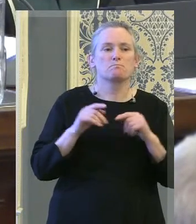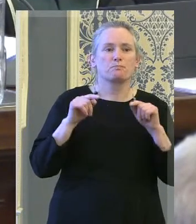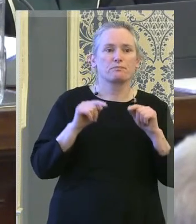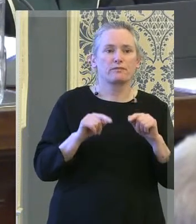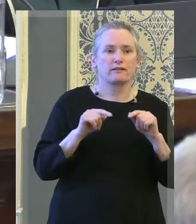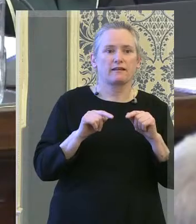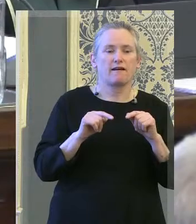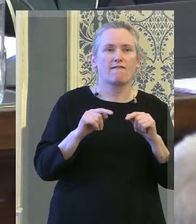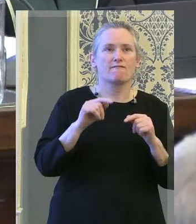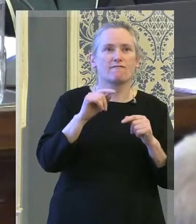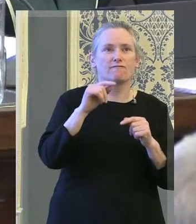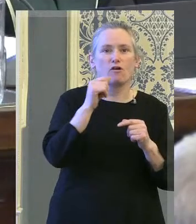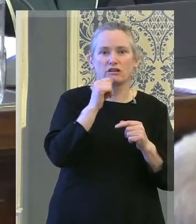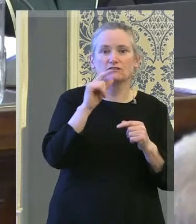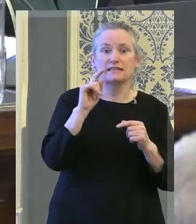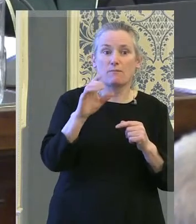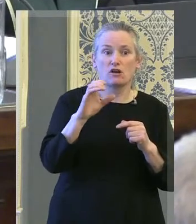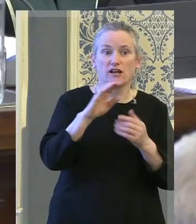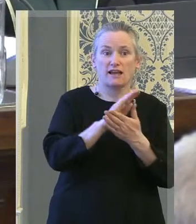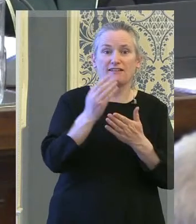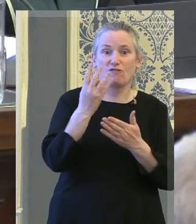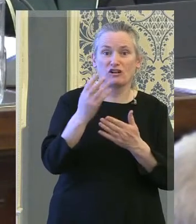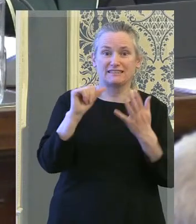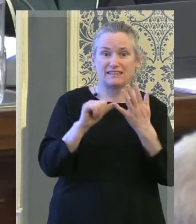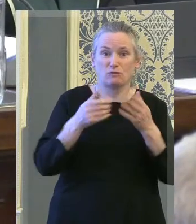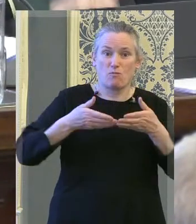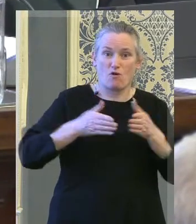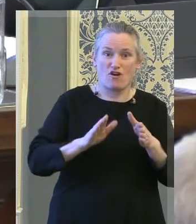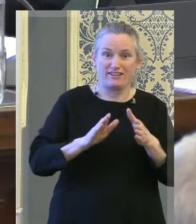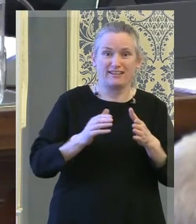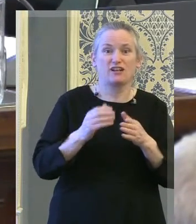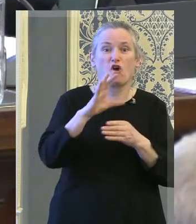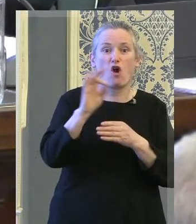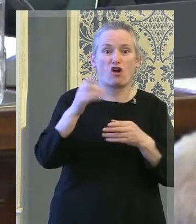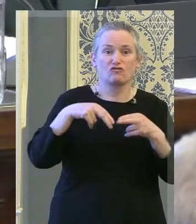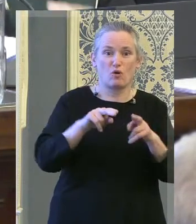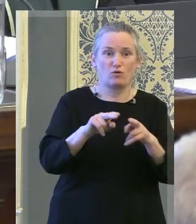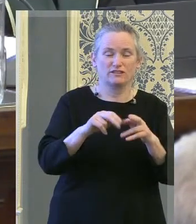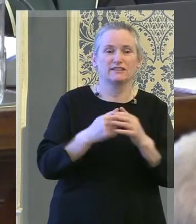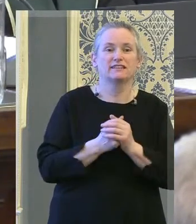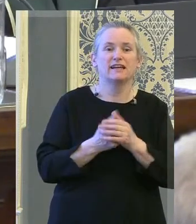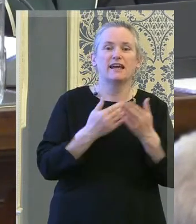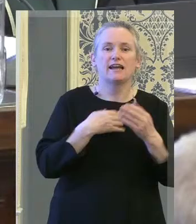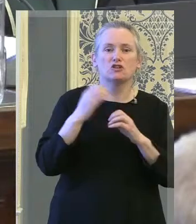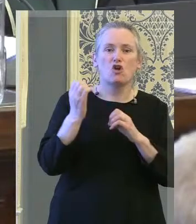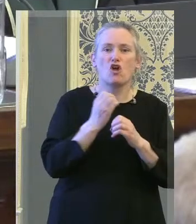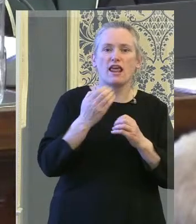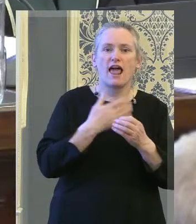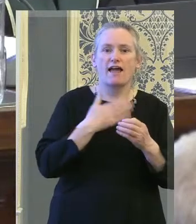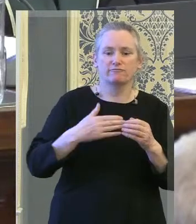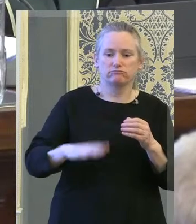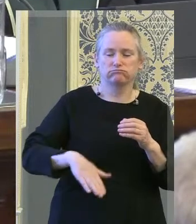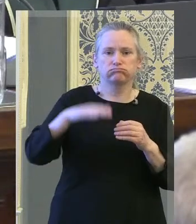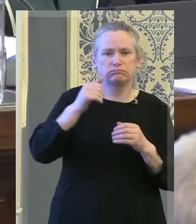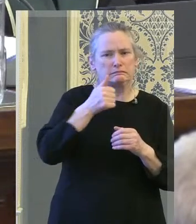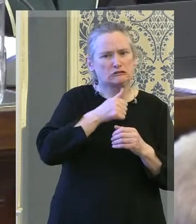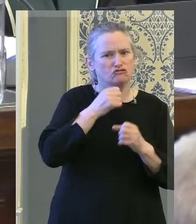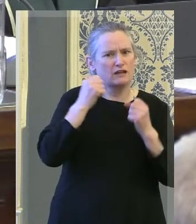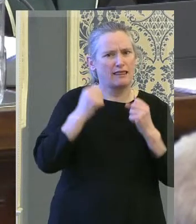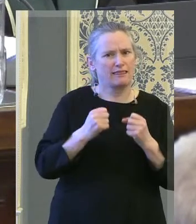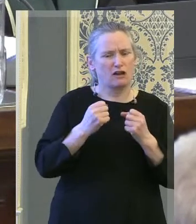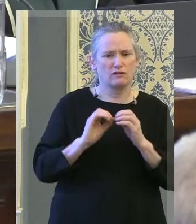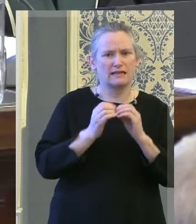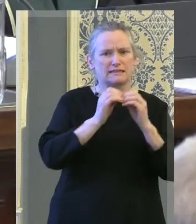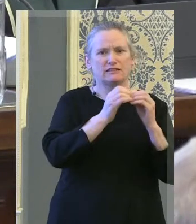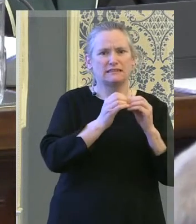December 1946 out on the Cork Road, here in the city, Gilbert's early life was marked by a spirit of resilience and